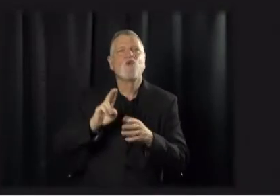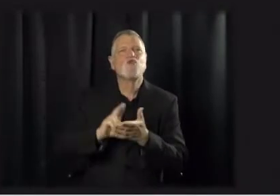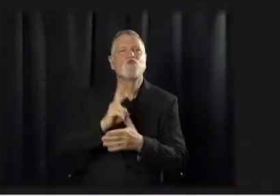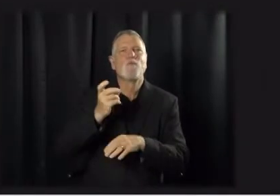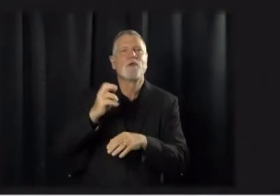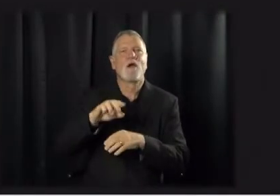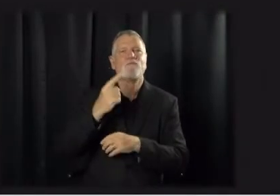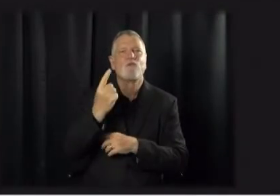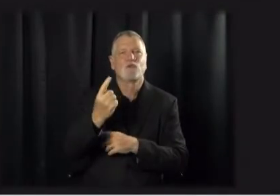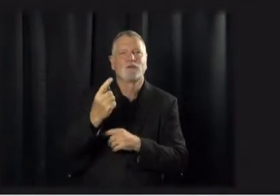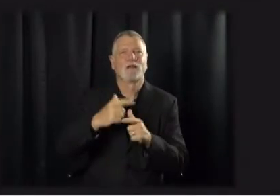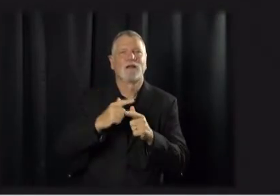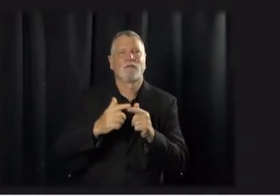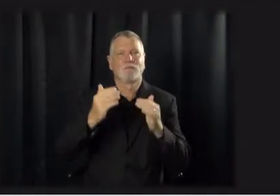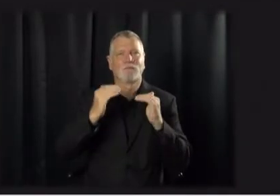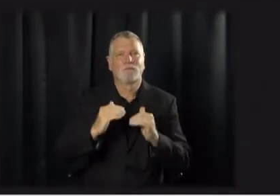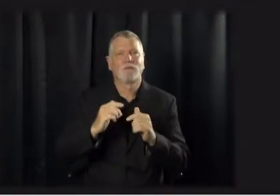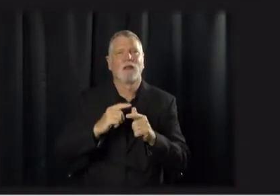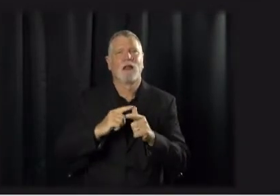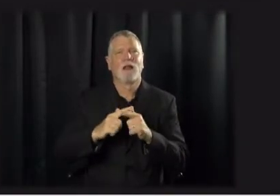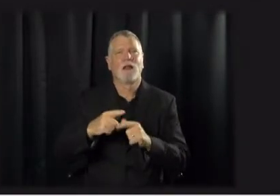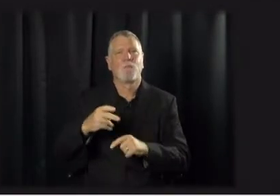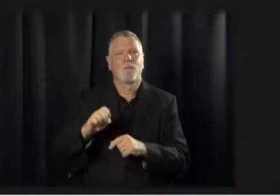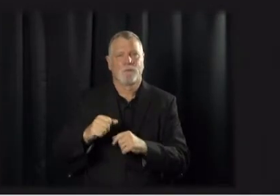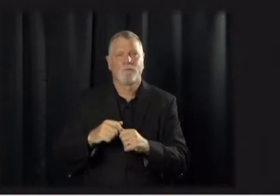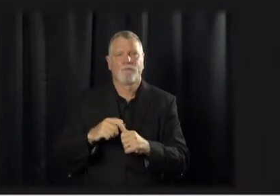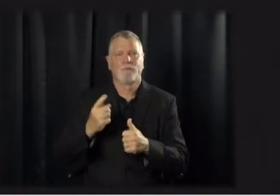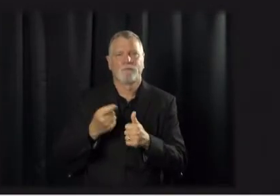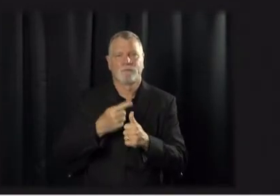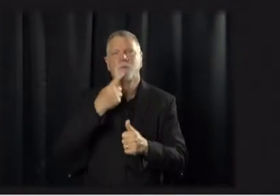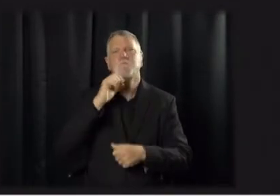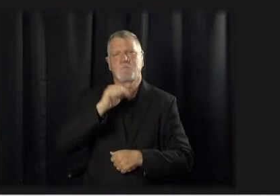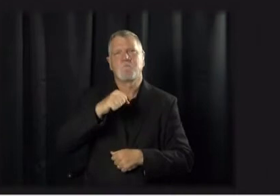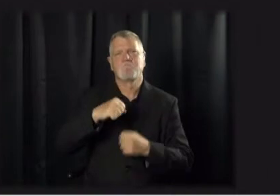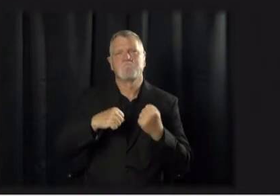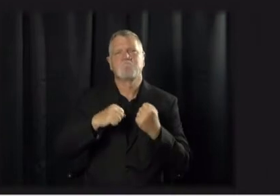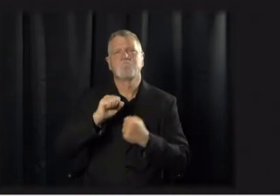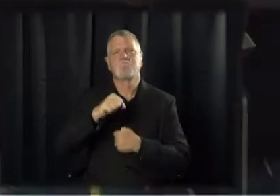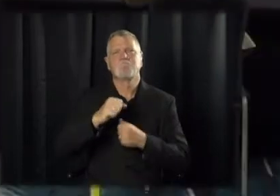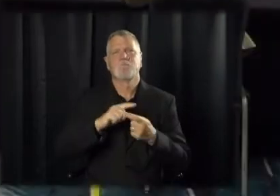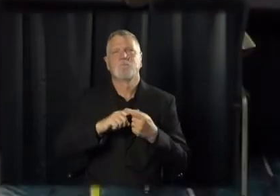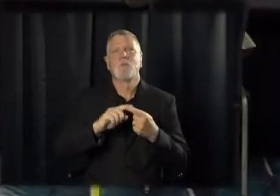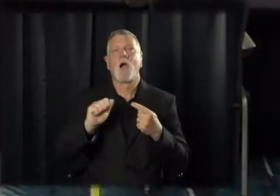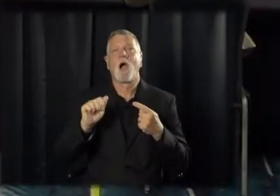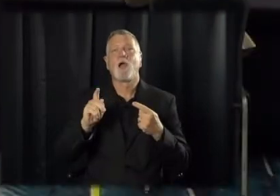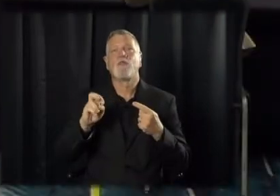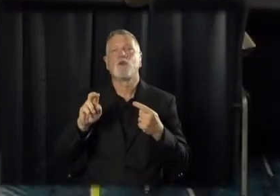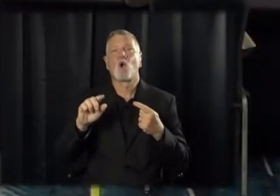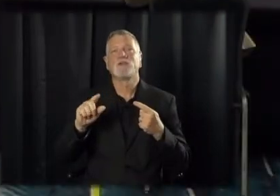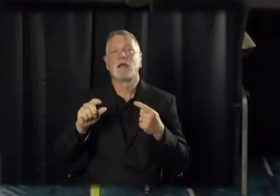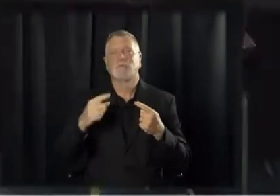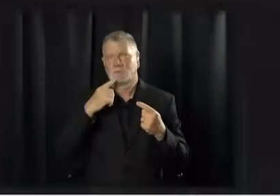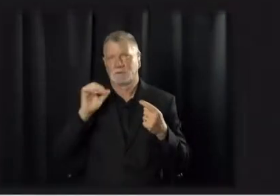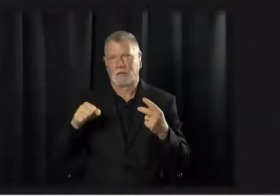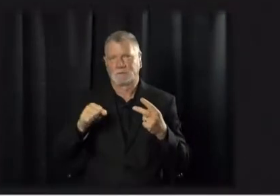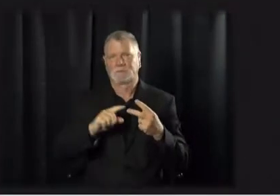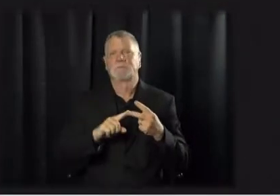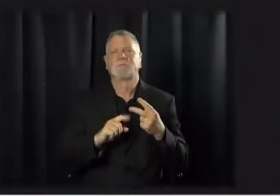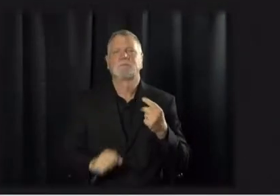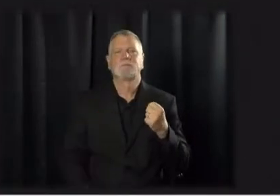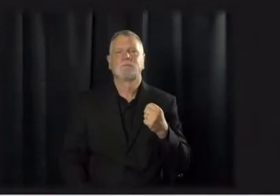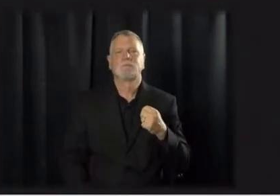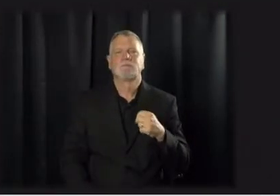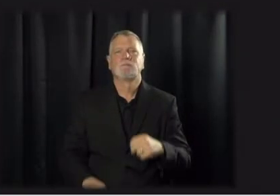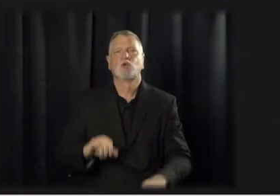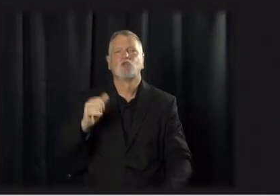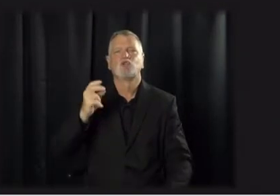UPR first, and then we'll have a vote on Prepa. Okay, I vote yes. Arthur Gonzalez? Yes.